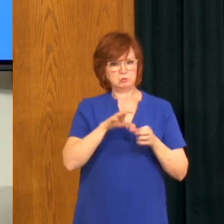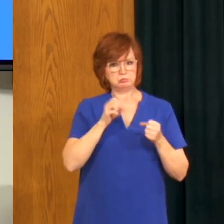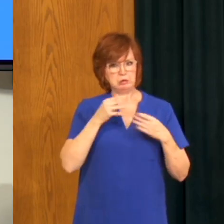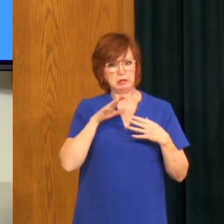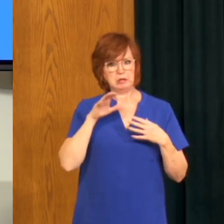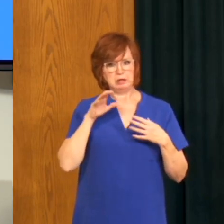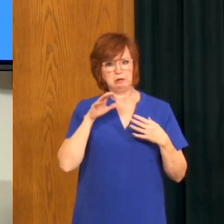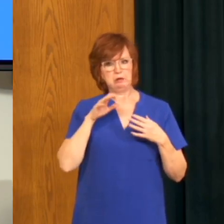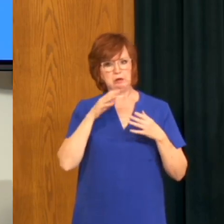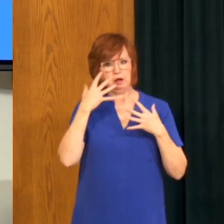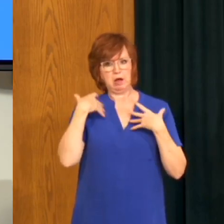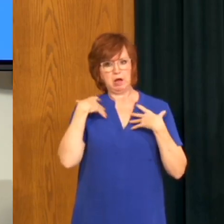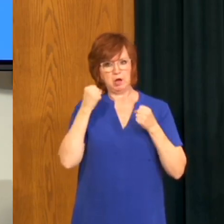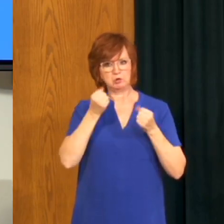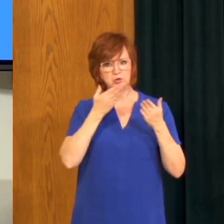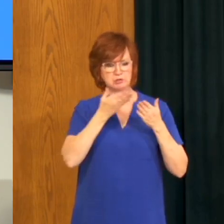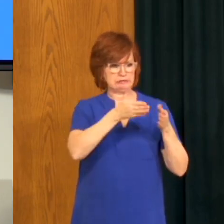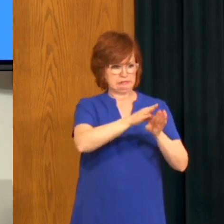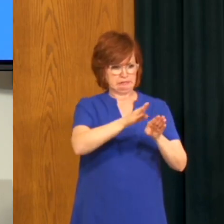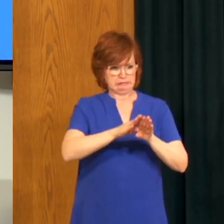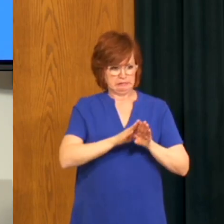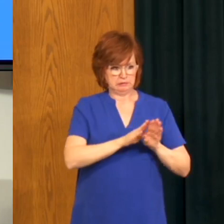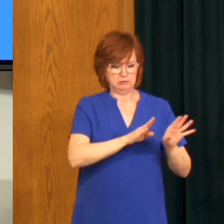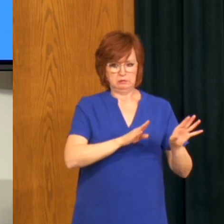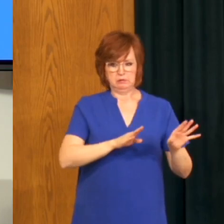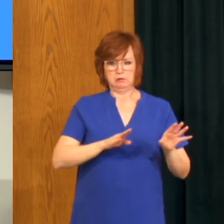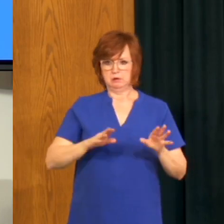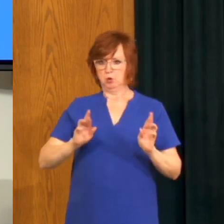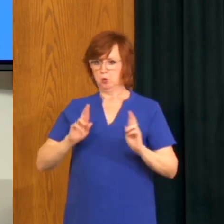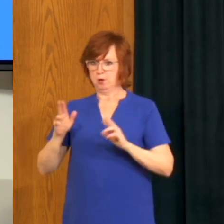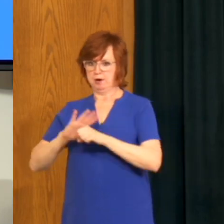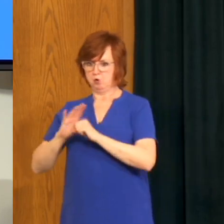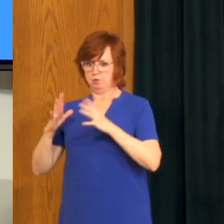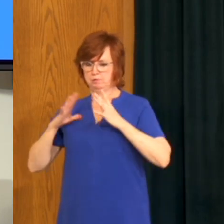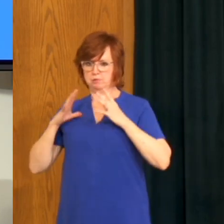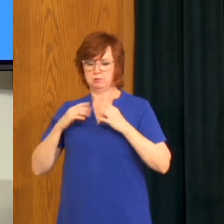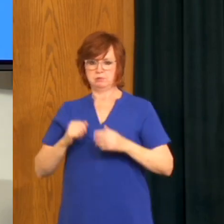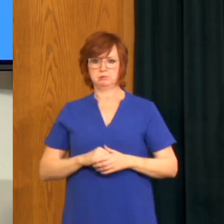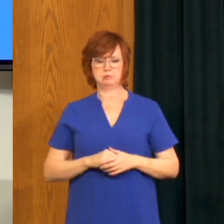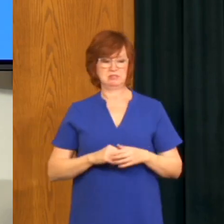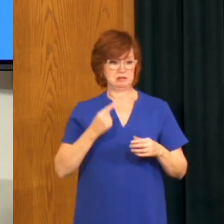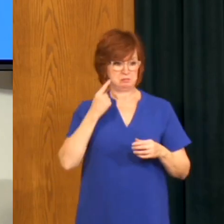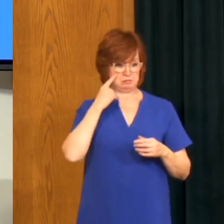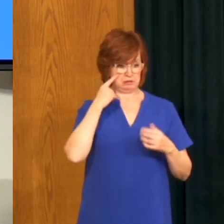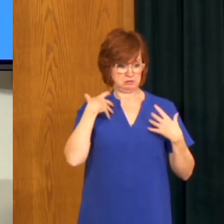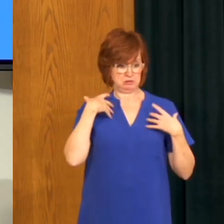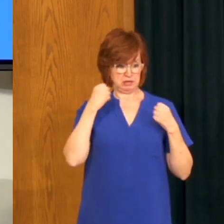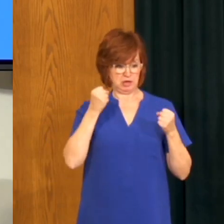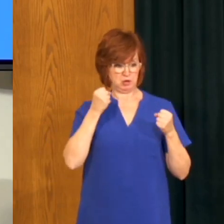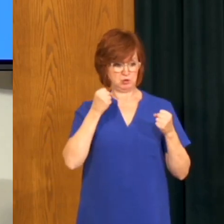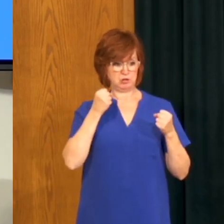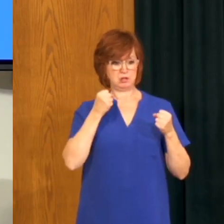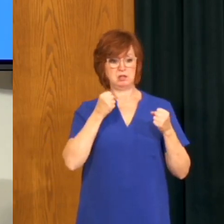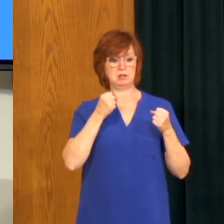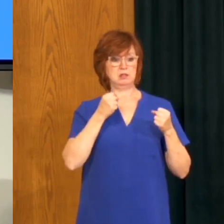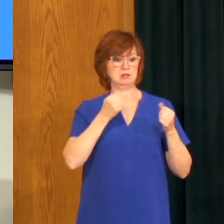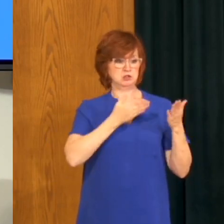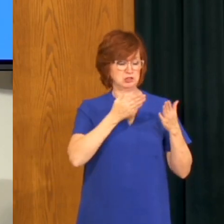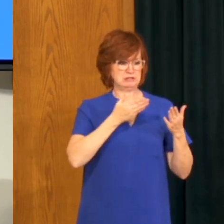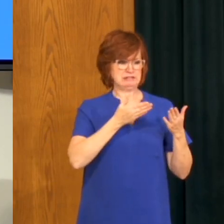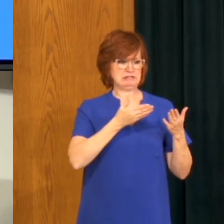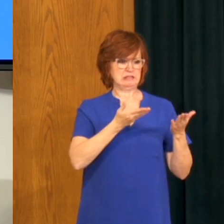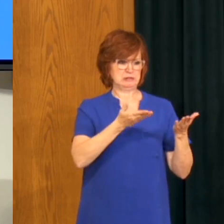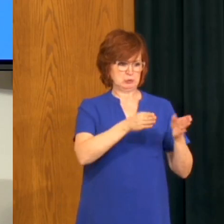elective perspective. There were many services across the province that were impacted, including mental health and addiction services, particularly group counseling going to